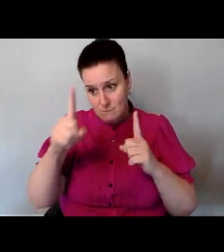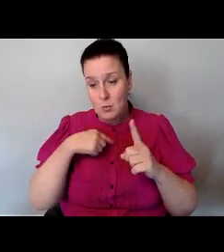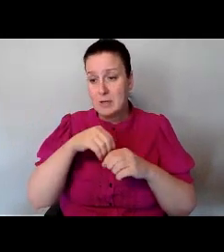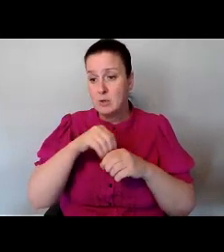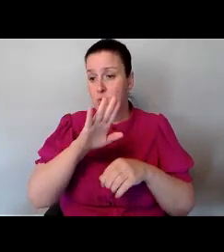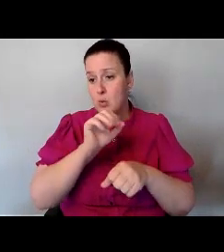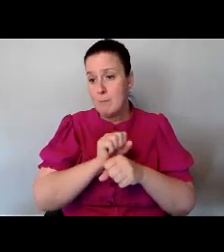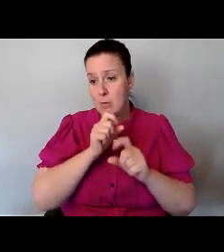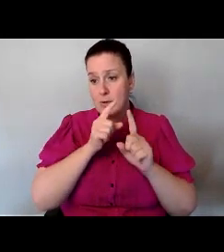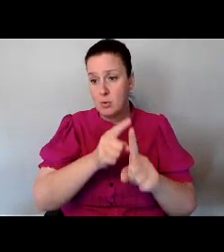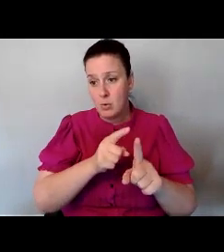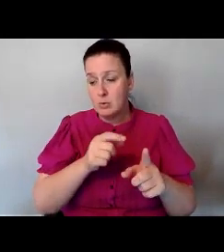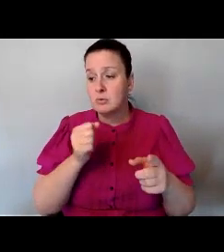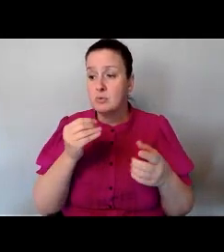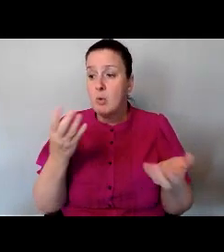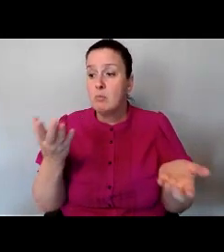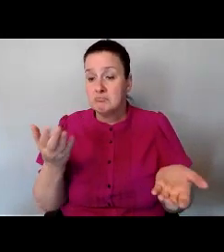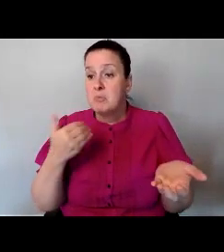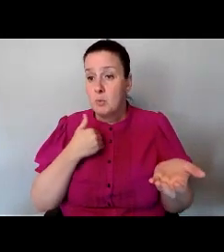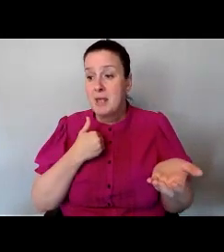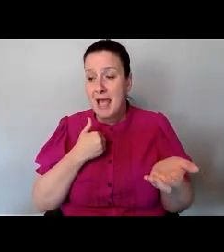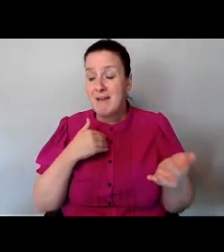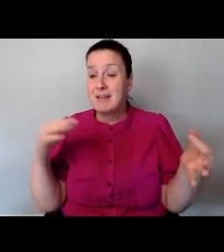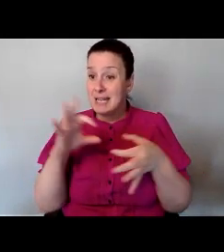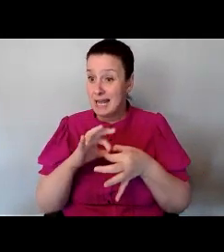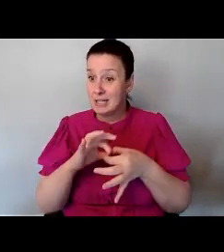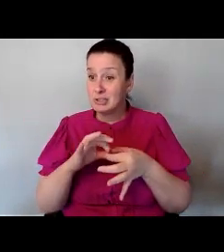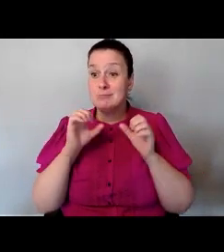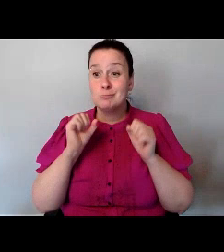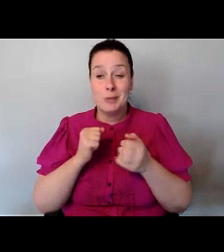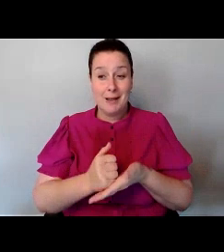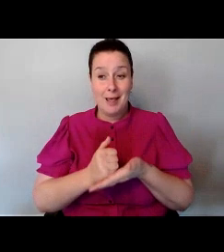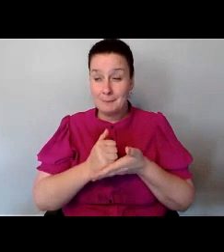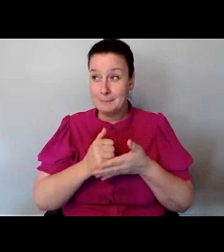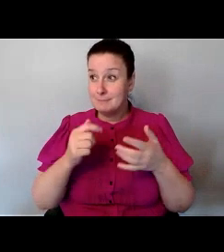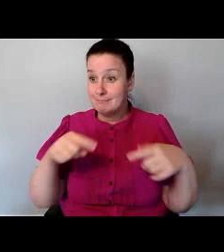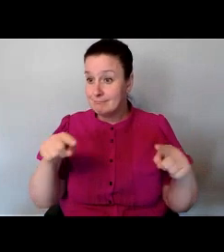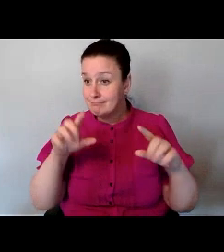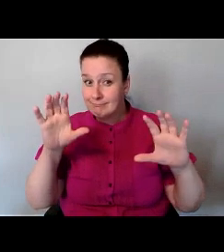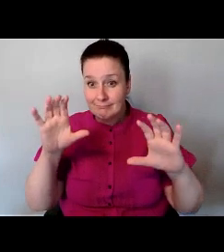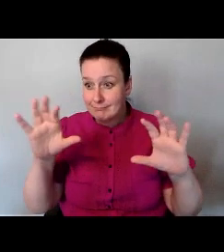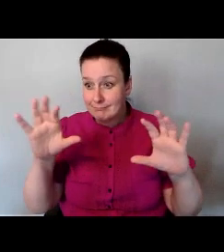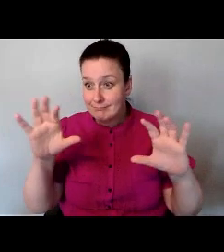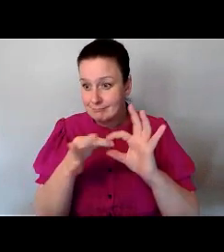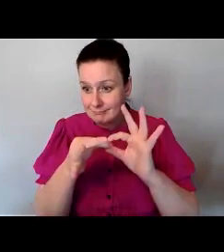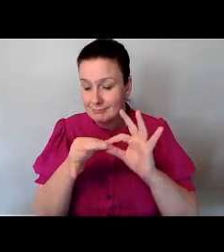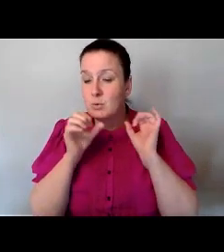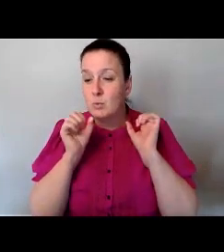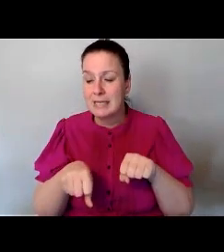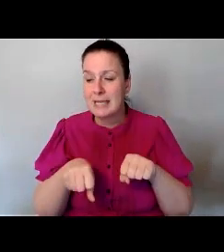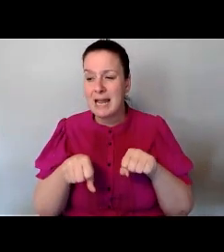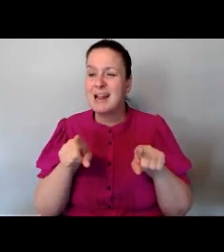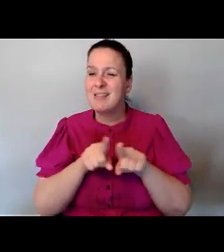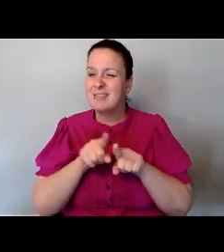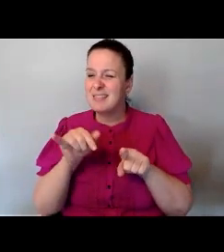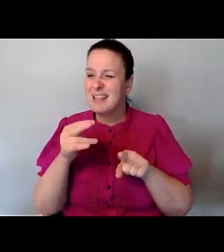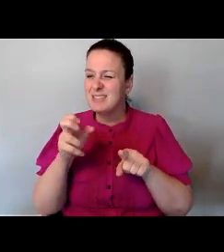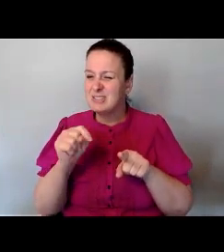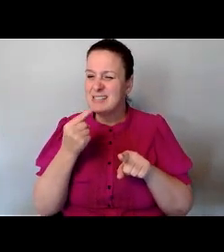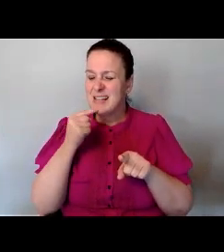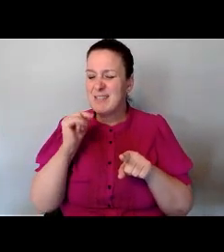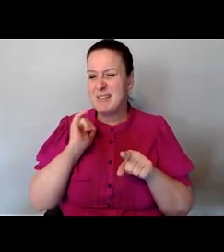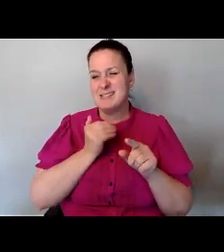goals. So we have connections, we can help make connections. Like Janet said, that's the role of our